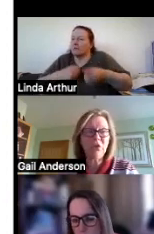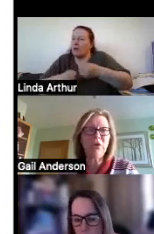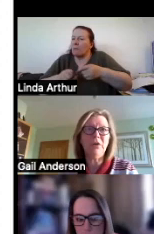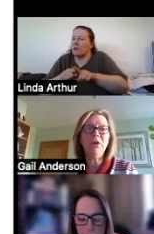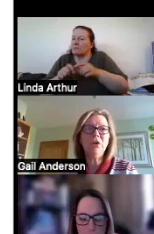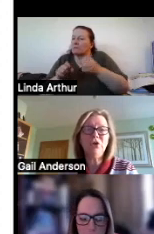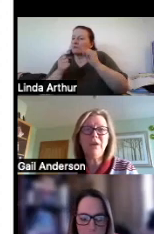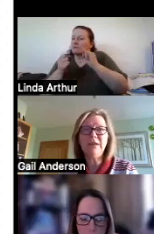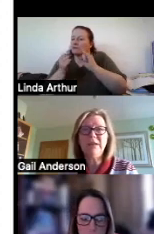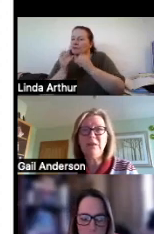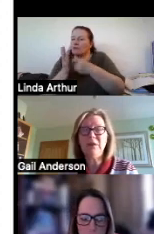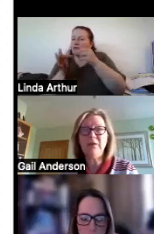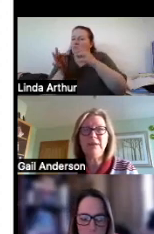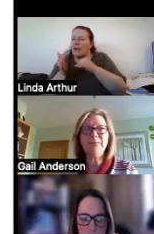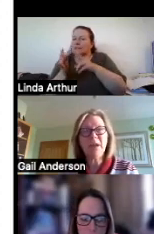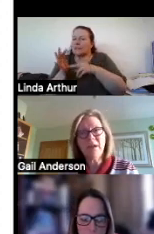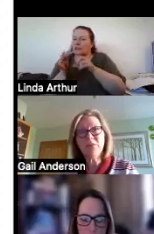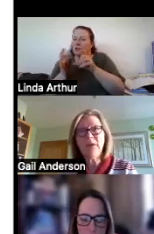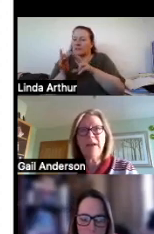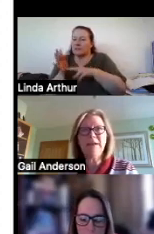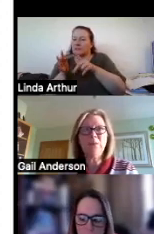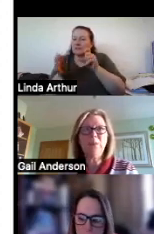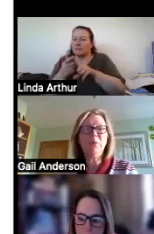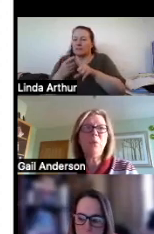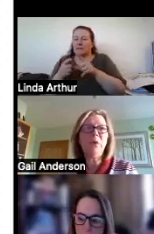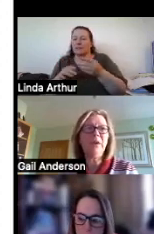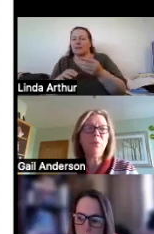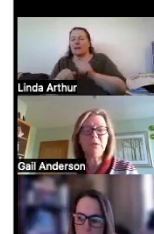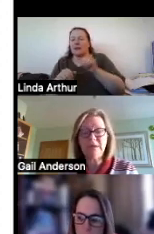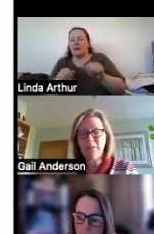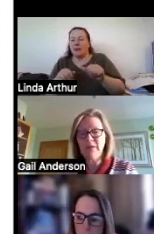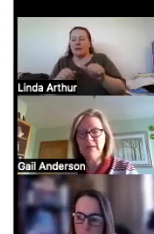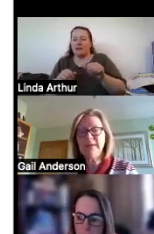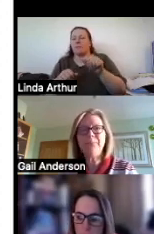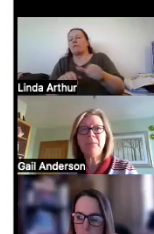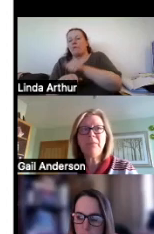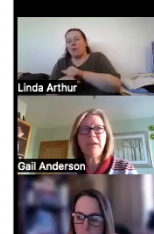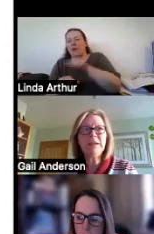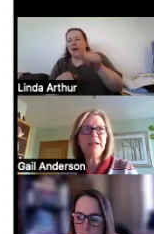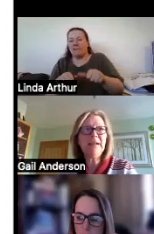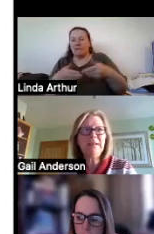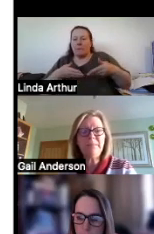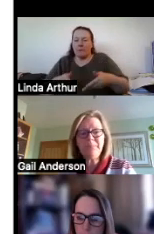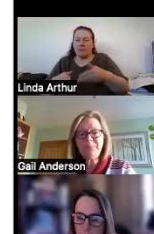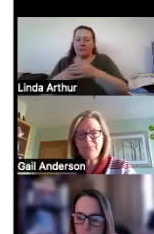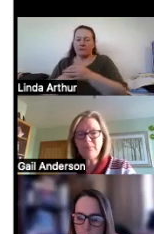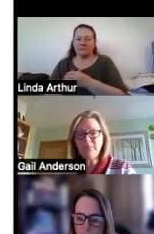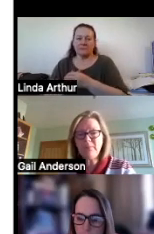could occur during the antenatal period, as well as women reporting it in the postnatal period. Next slide,